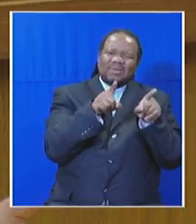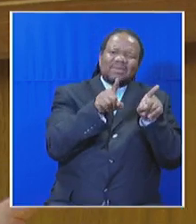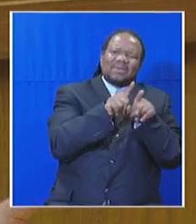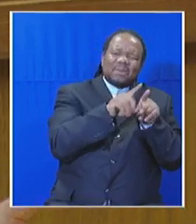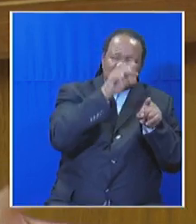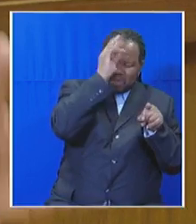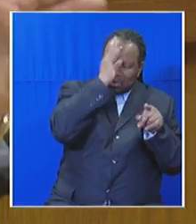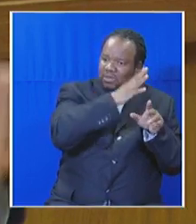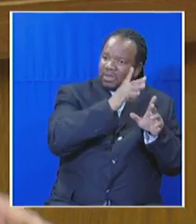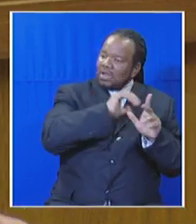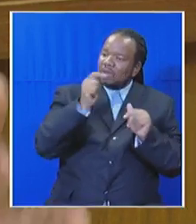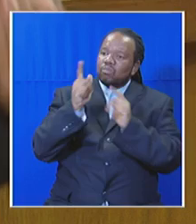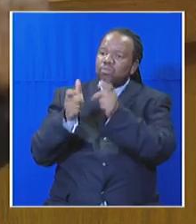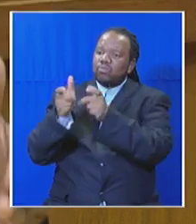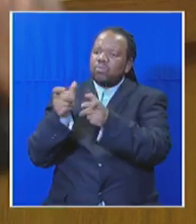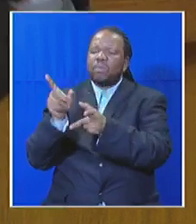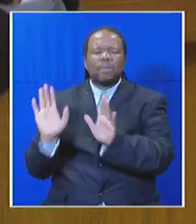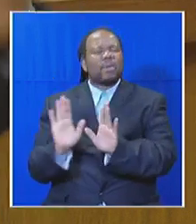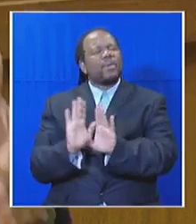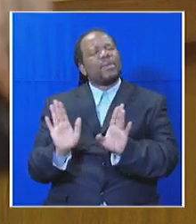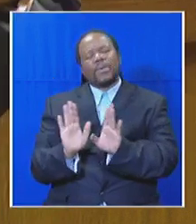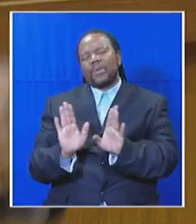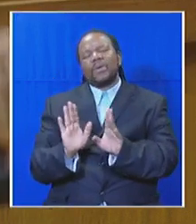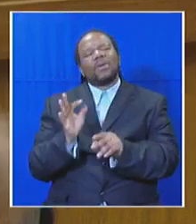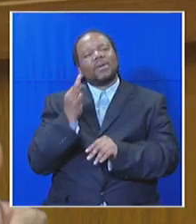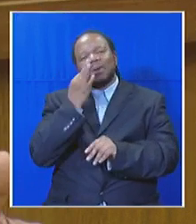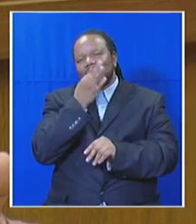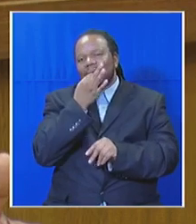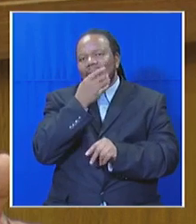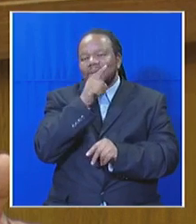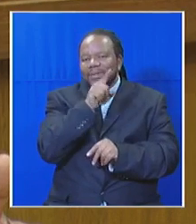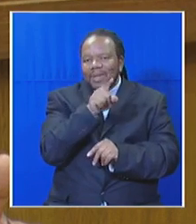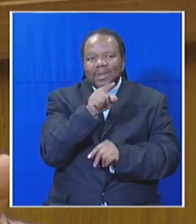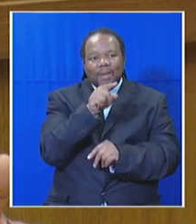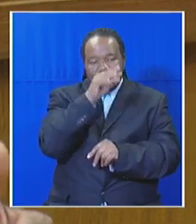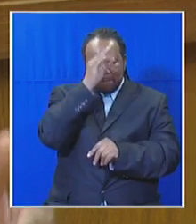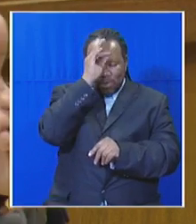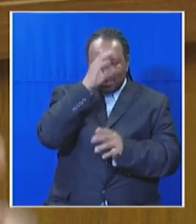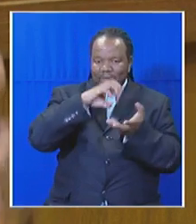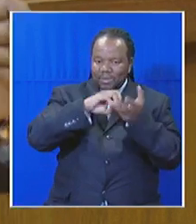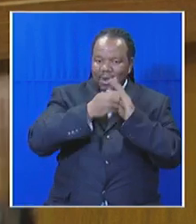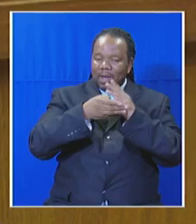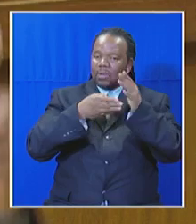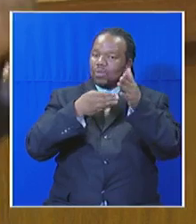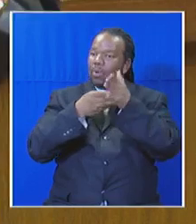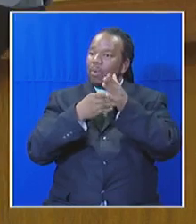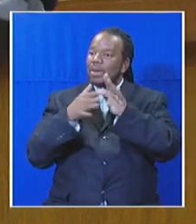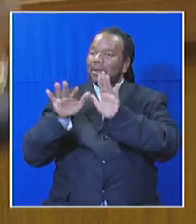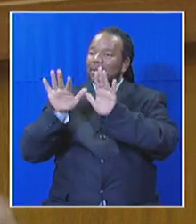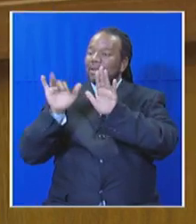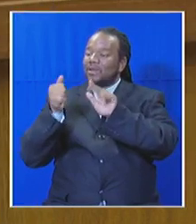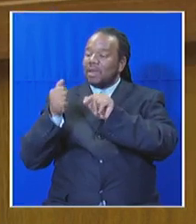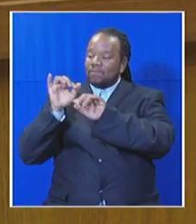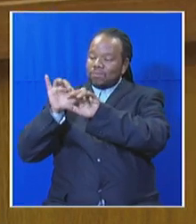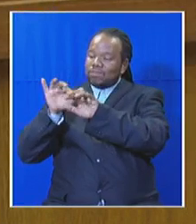sitting. And I was saying the police were stopping the further killing because 10 people